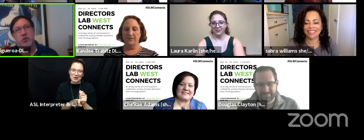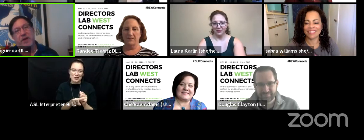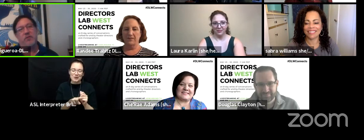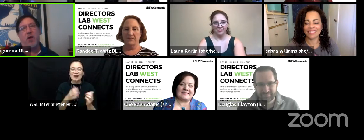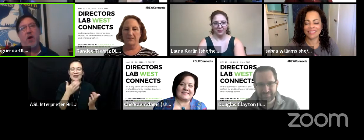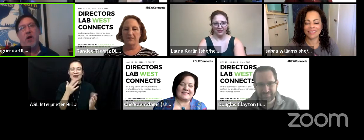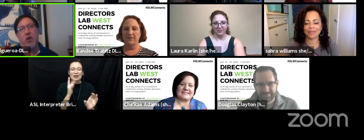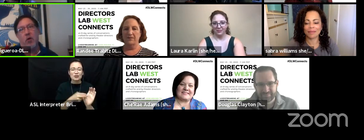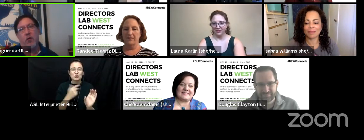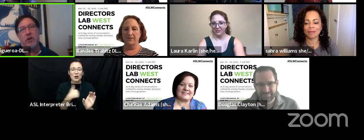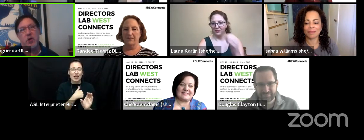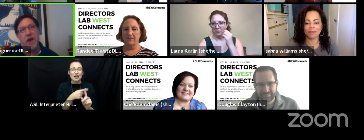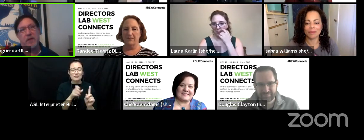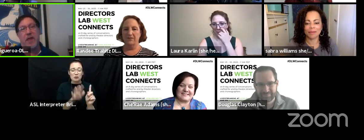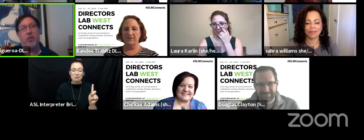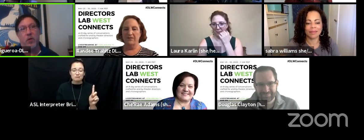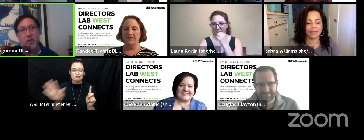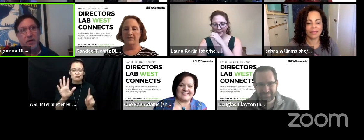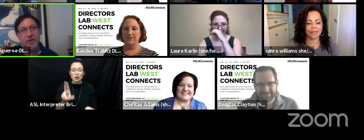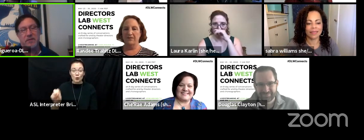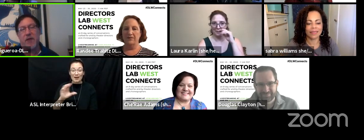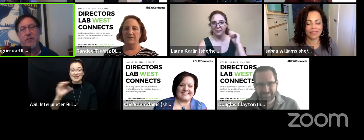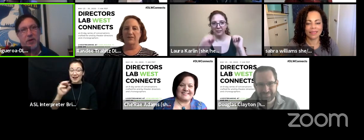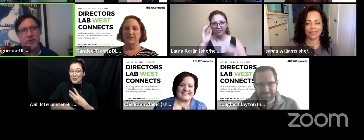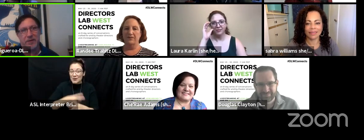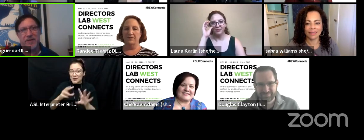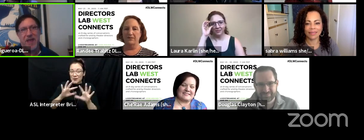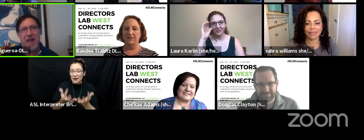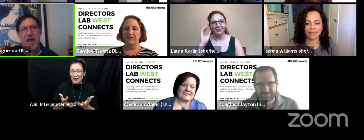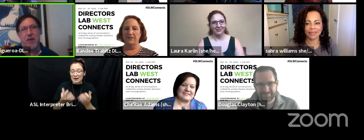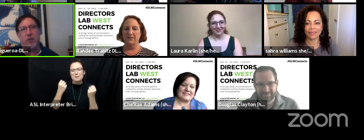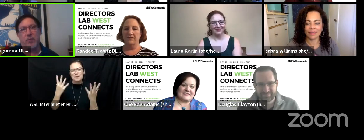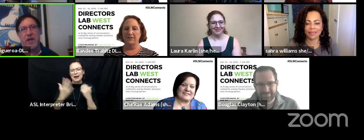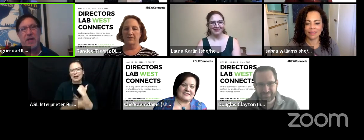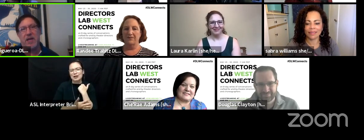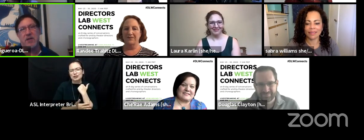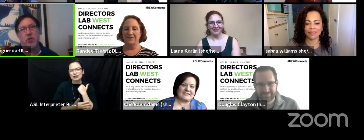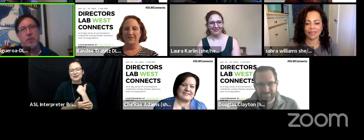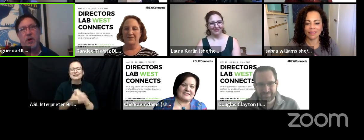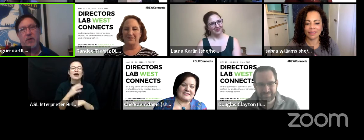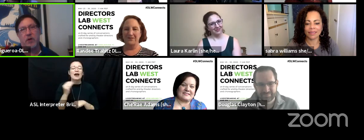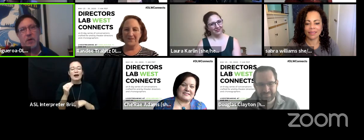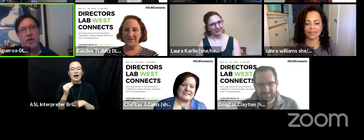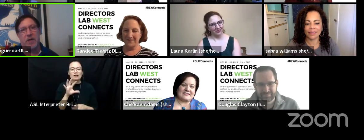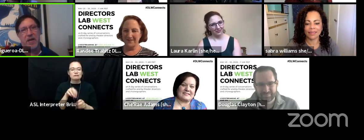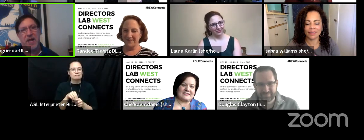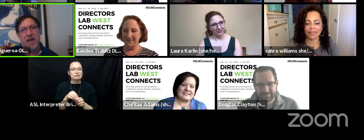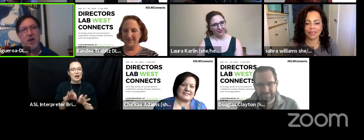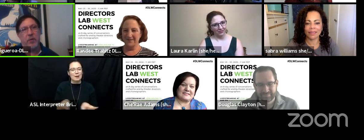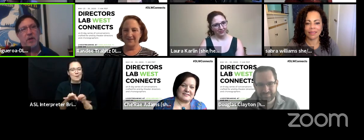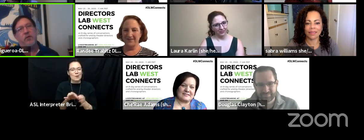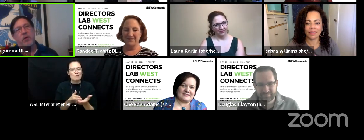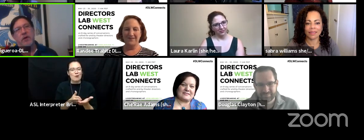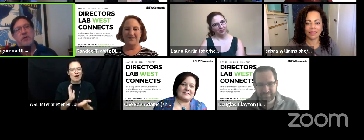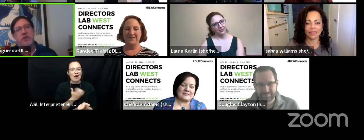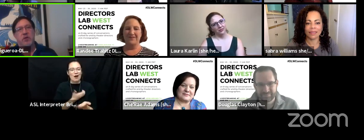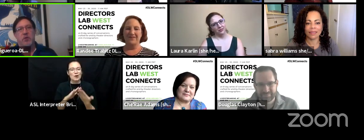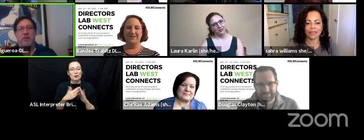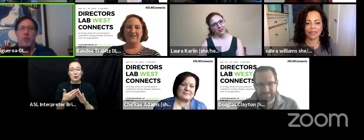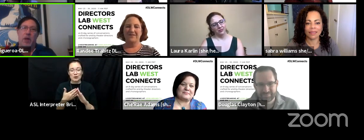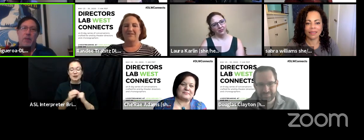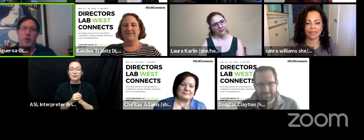you for joining us from all over the US and the world, several countries, and for being an integral part of our community. We look forward